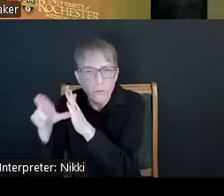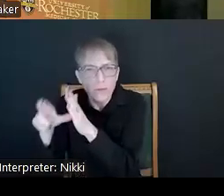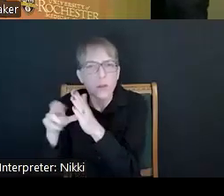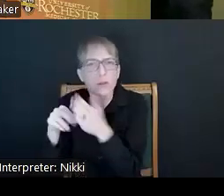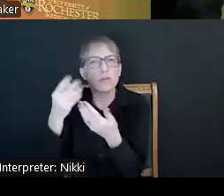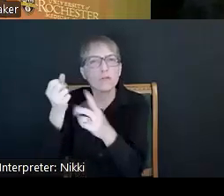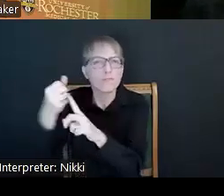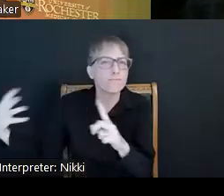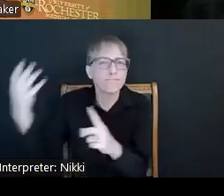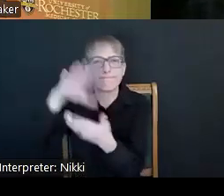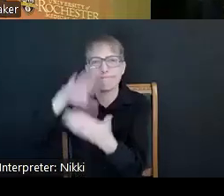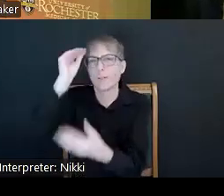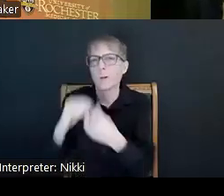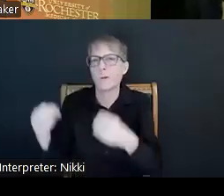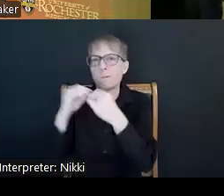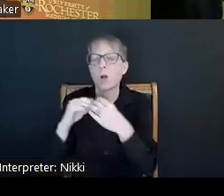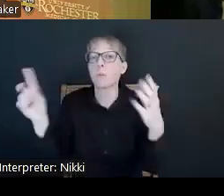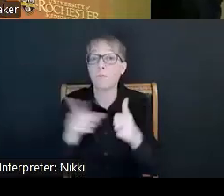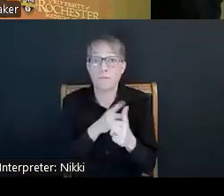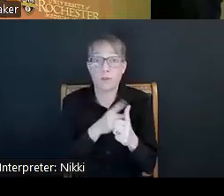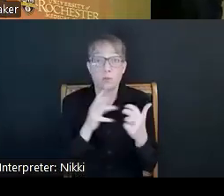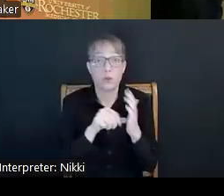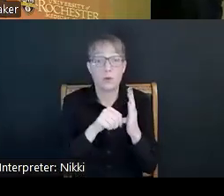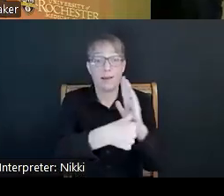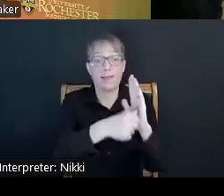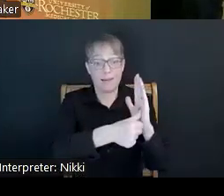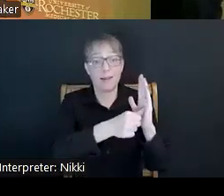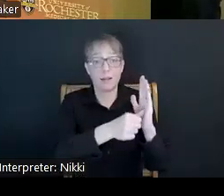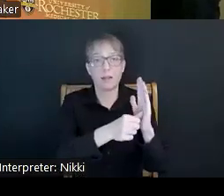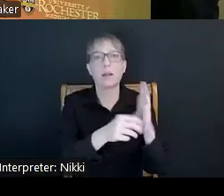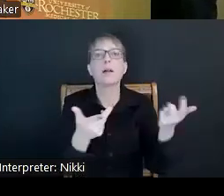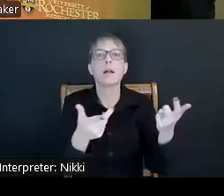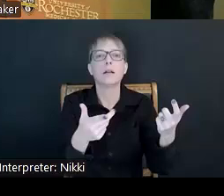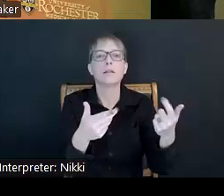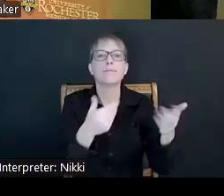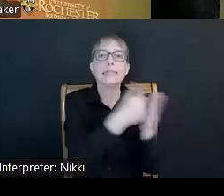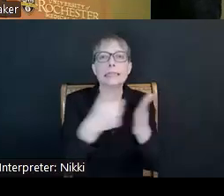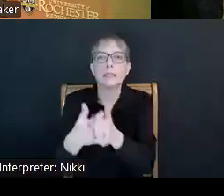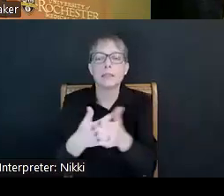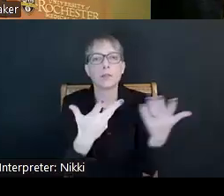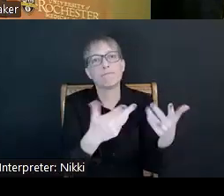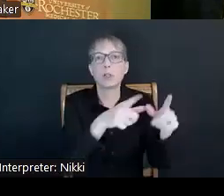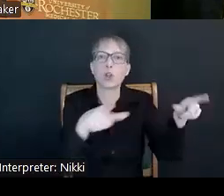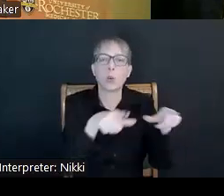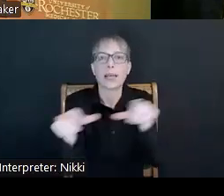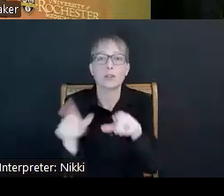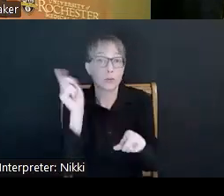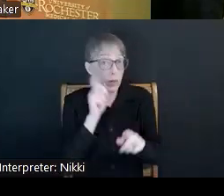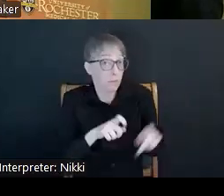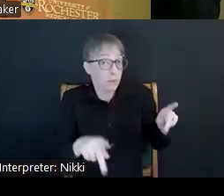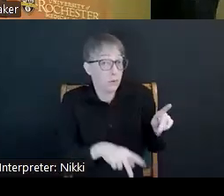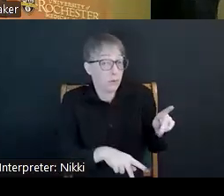we really want to highlight is how neighborhood location, where people live, and income can make a